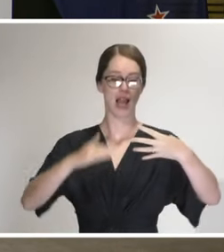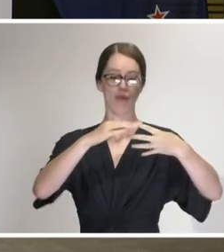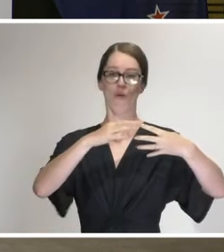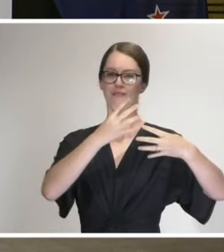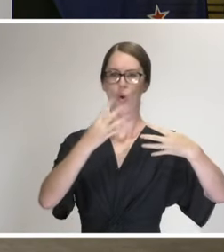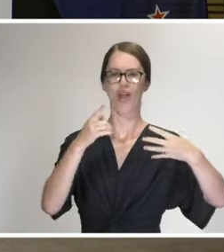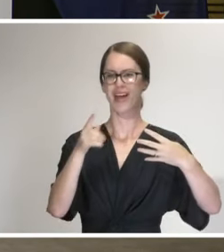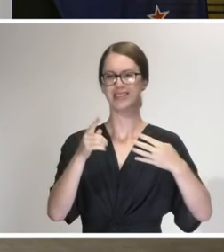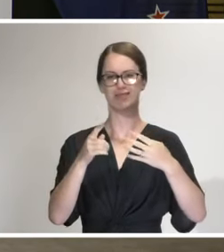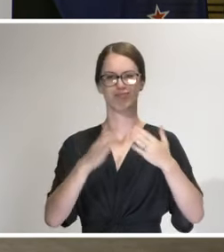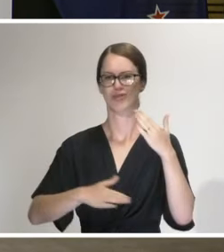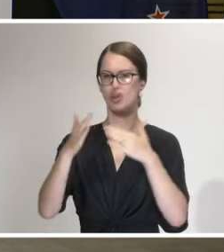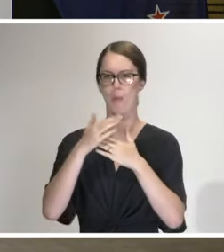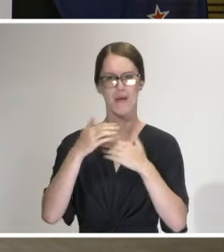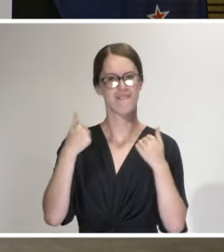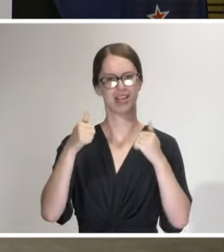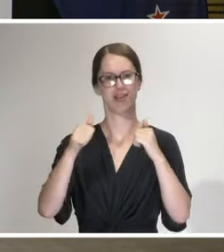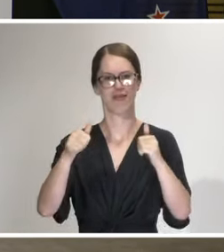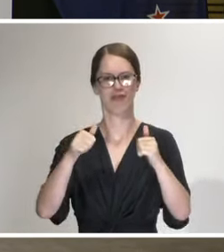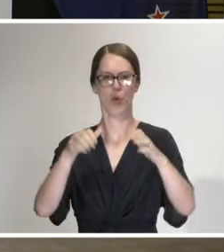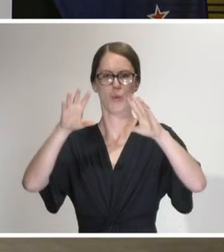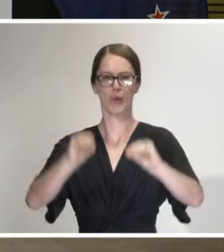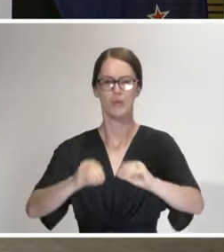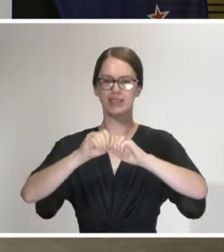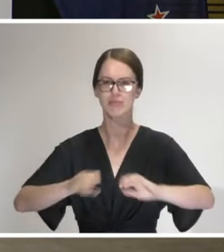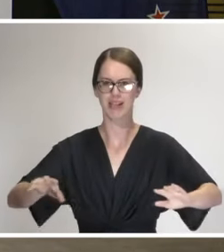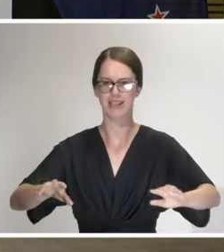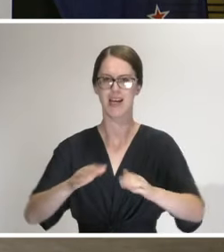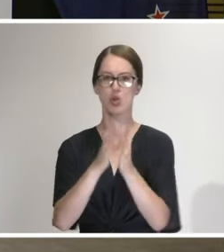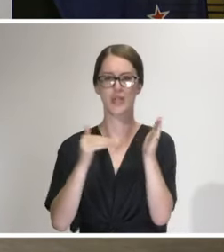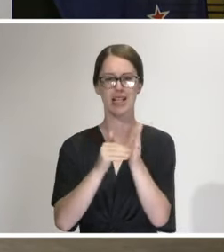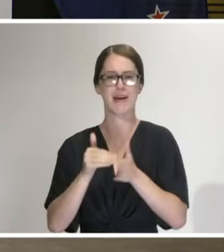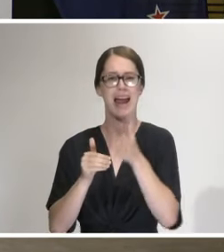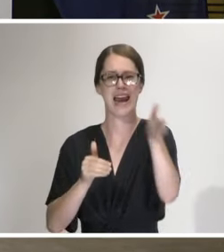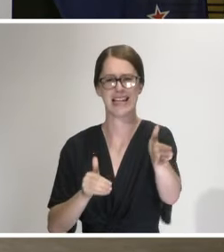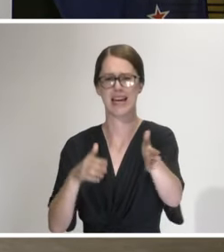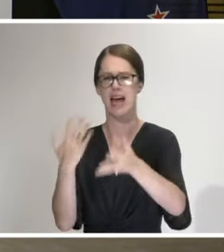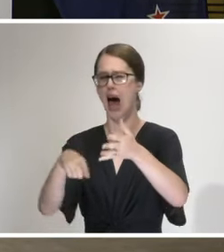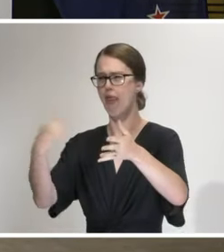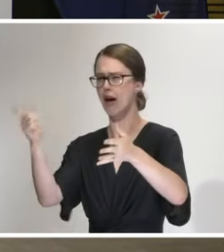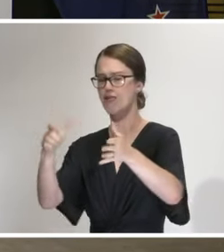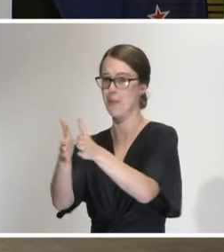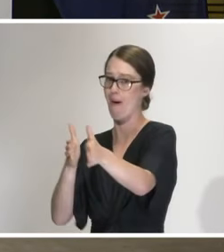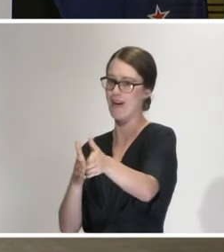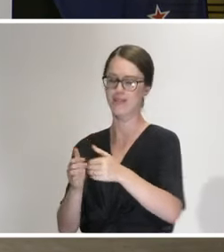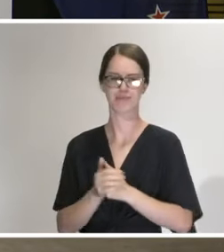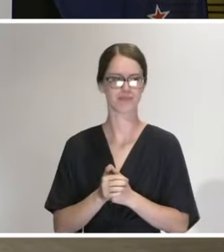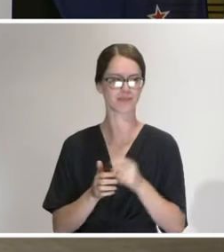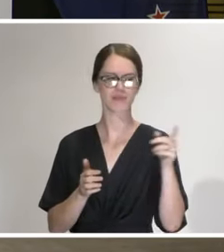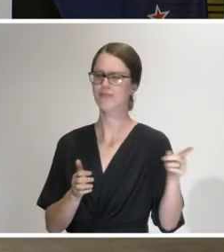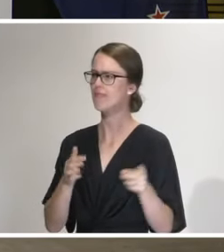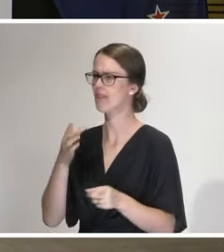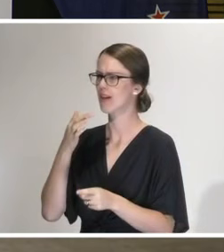put in place, and New Zealand has put those in place in advance of every other country. Can you confirm that 2 staff members at the